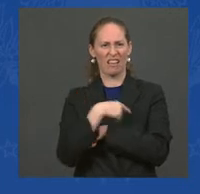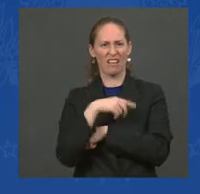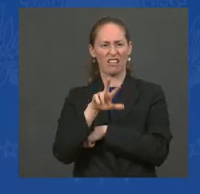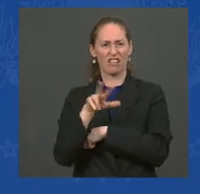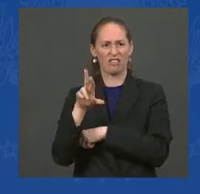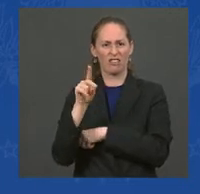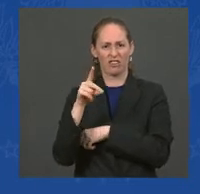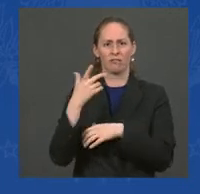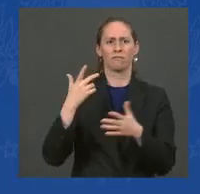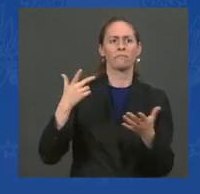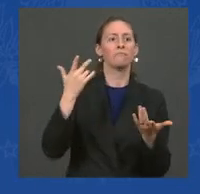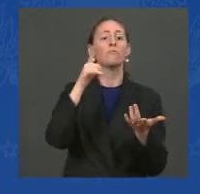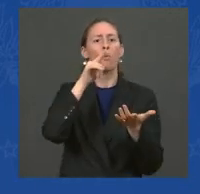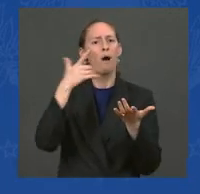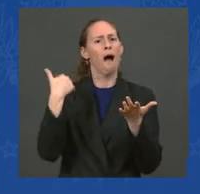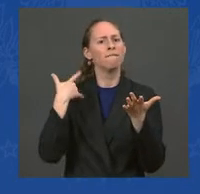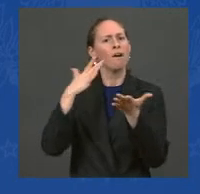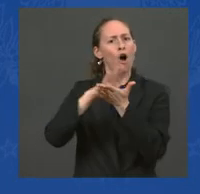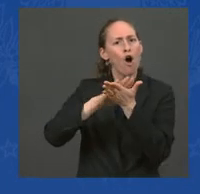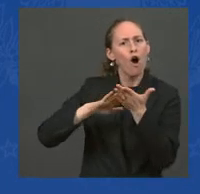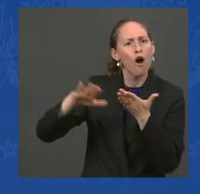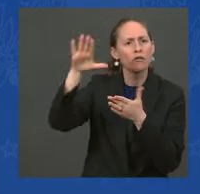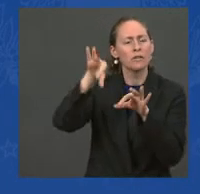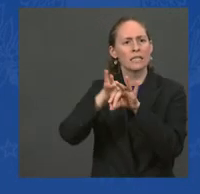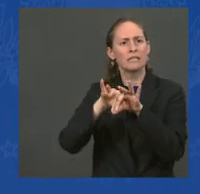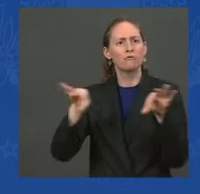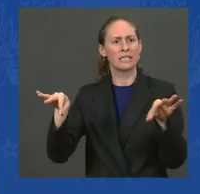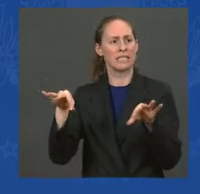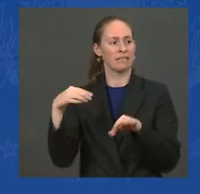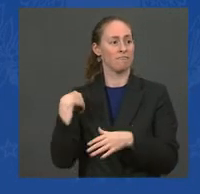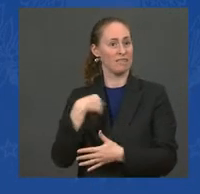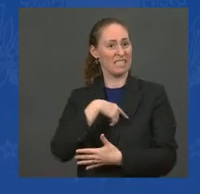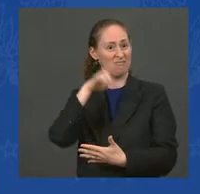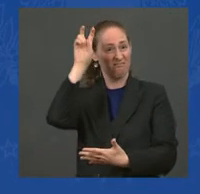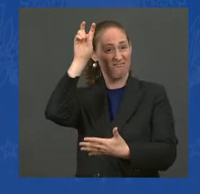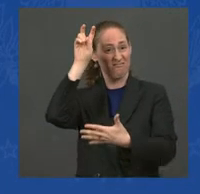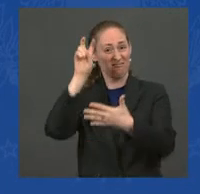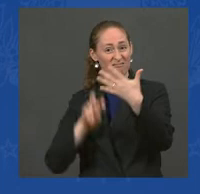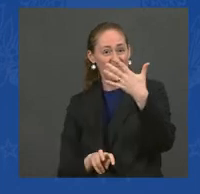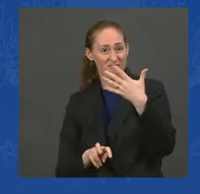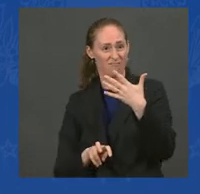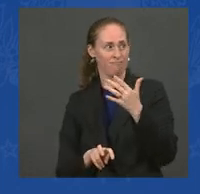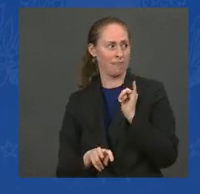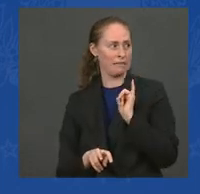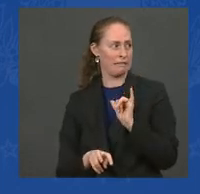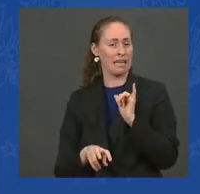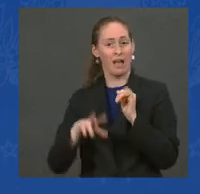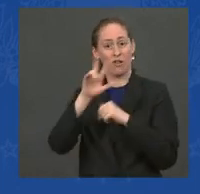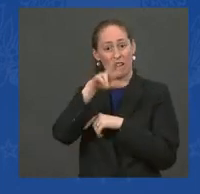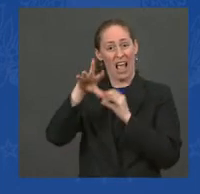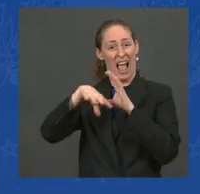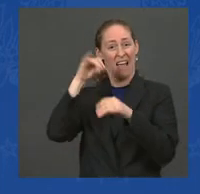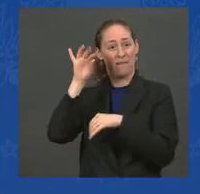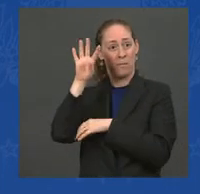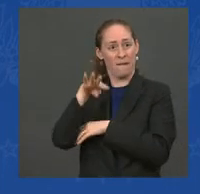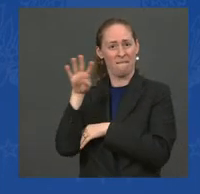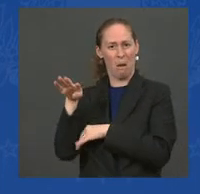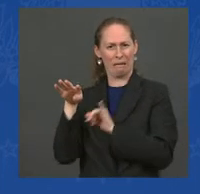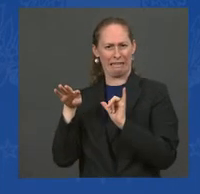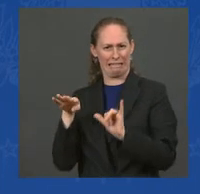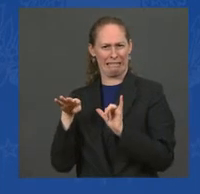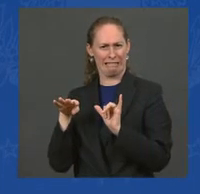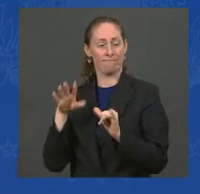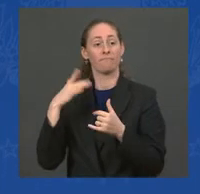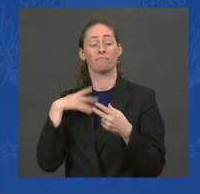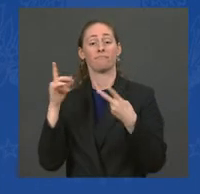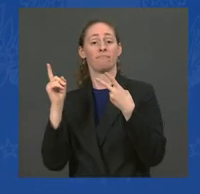The United States, 33rd out of 44. My Build Back Better plan gets us back on